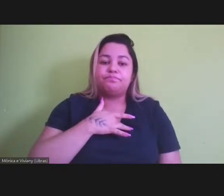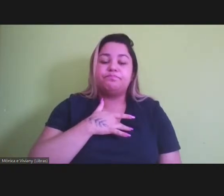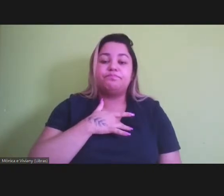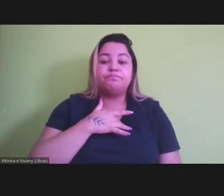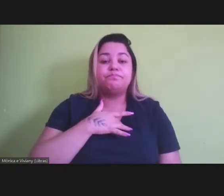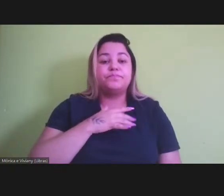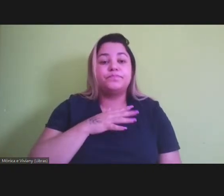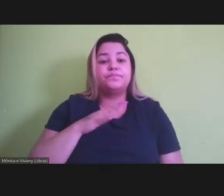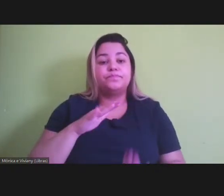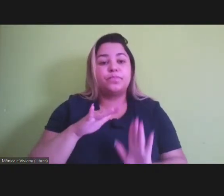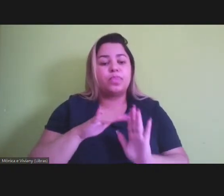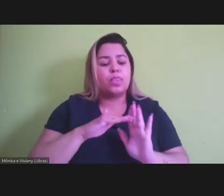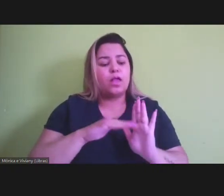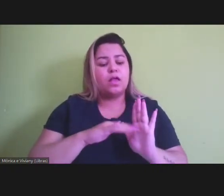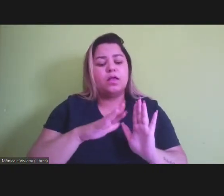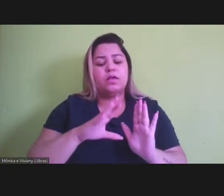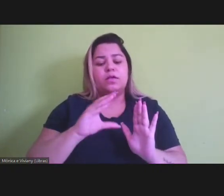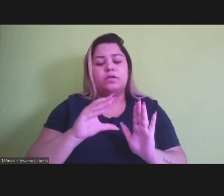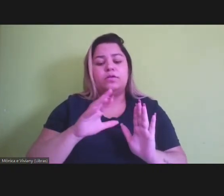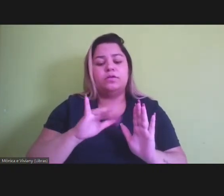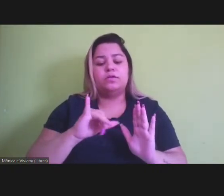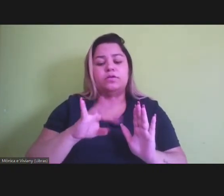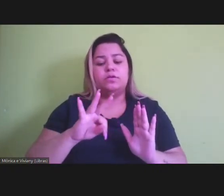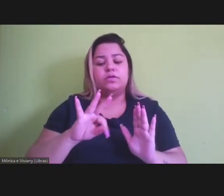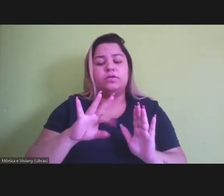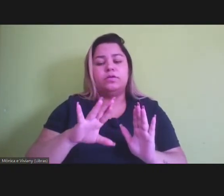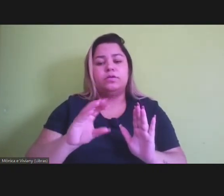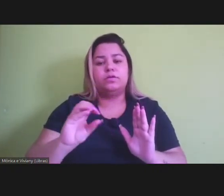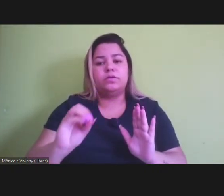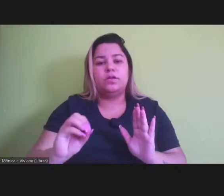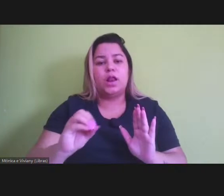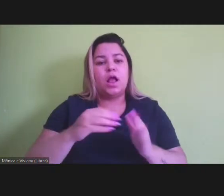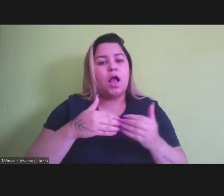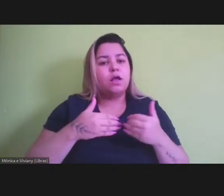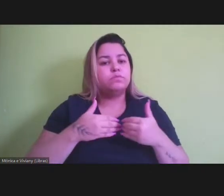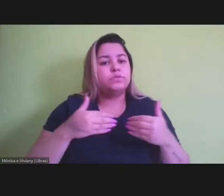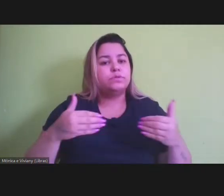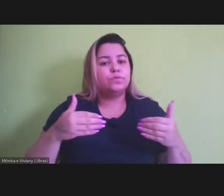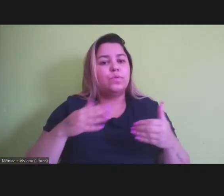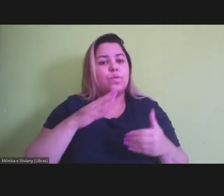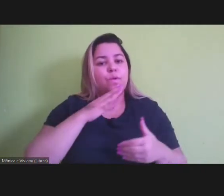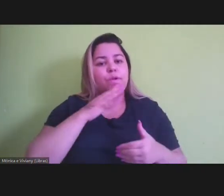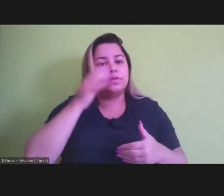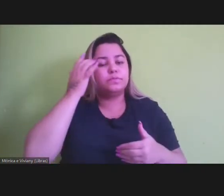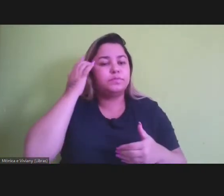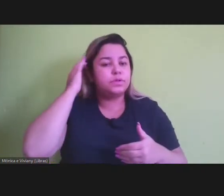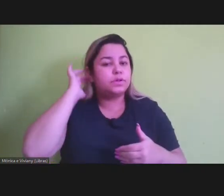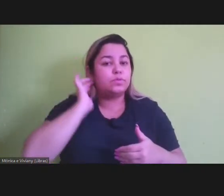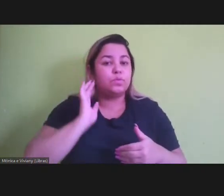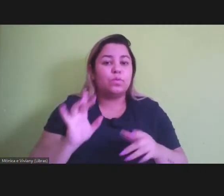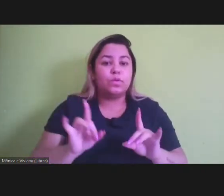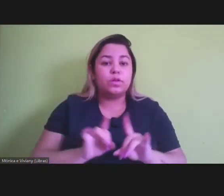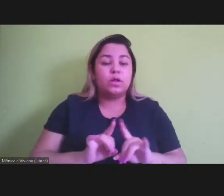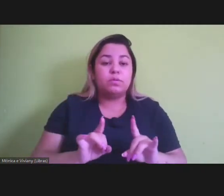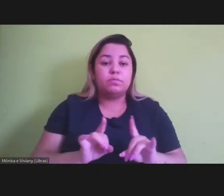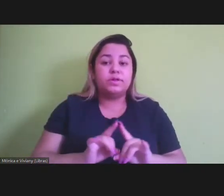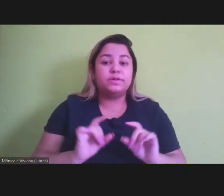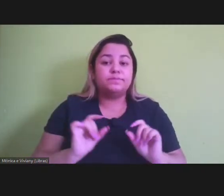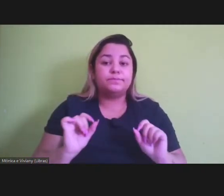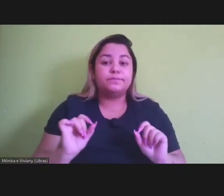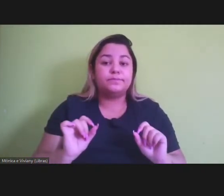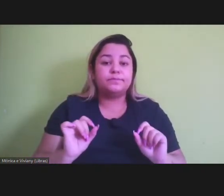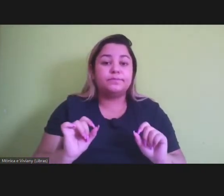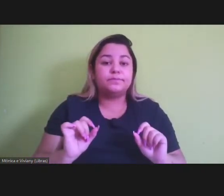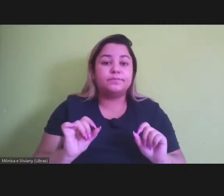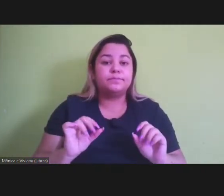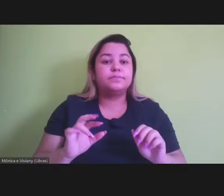that the emission of technical criteria, educational and sanitary criteria related to the opening and reconnaissance of courses that